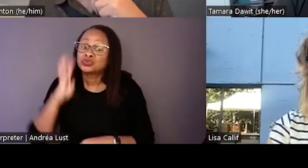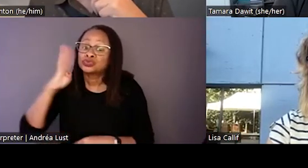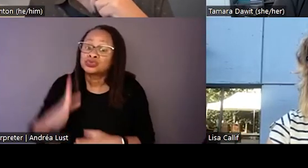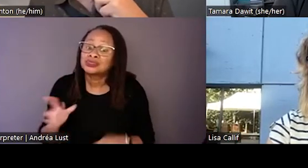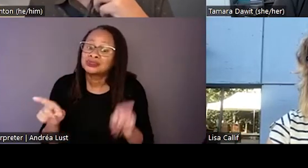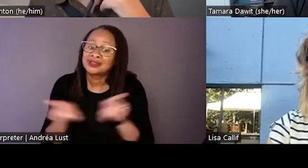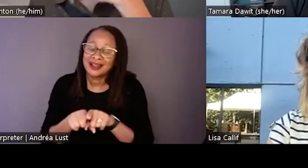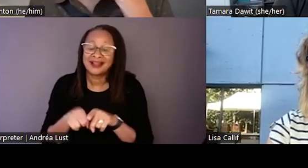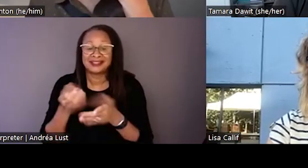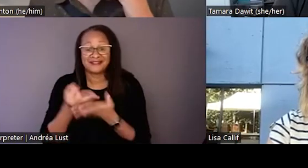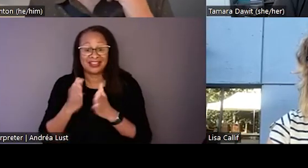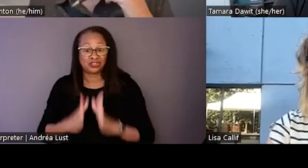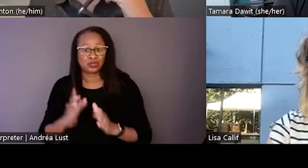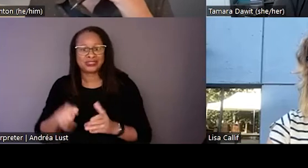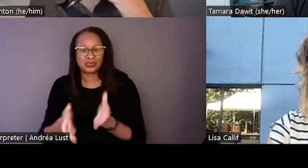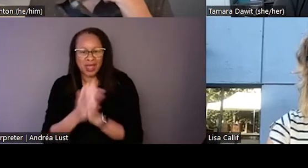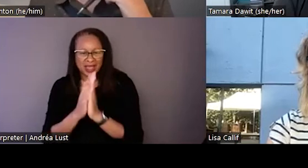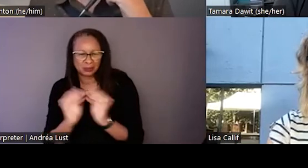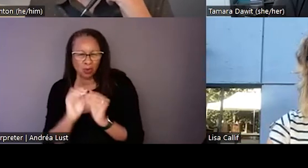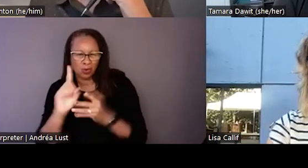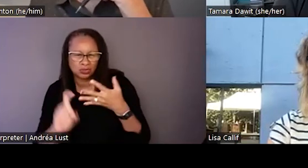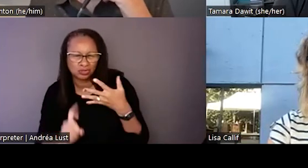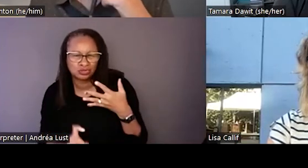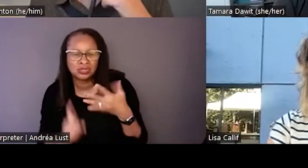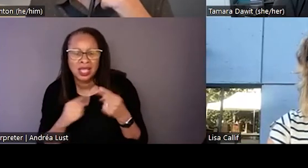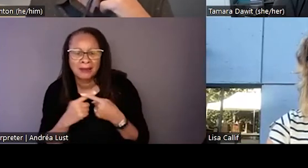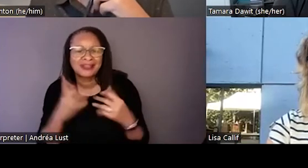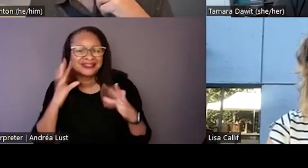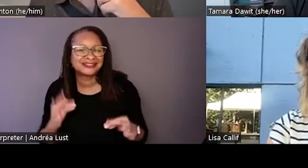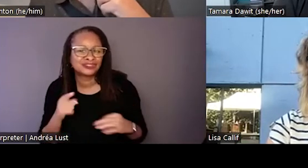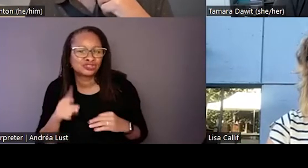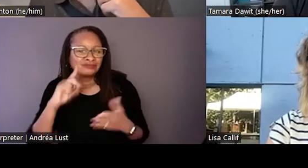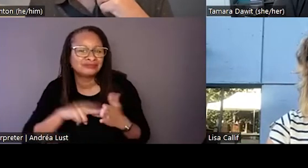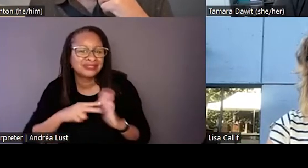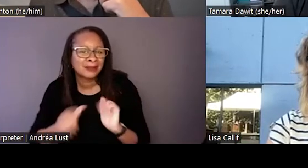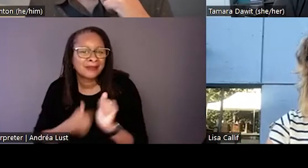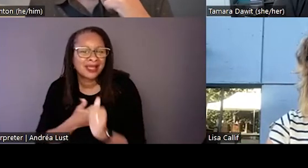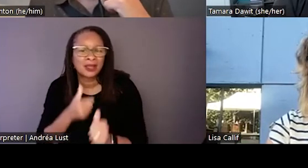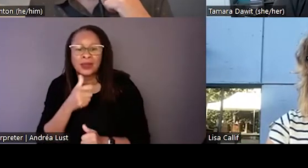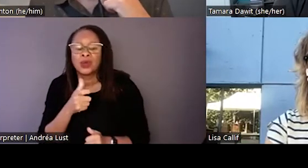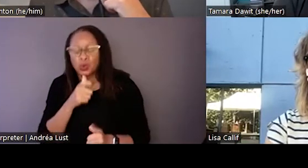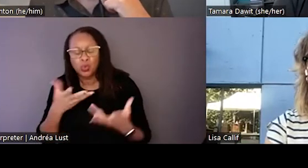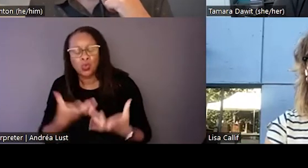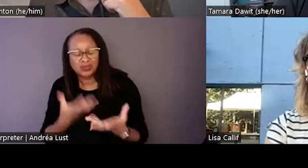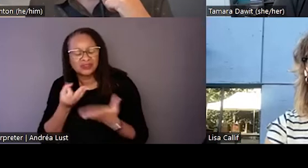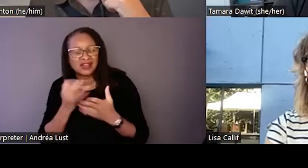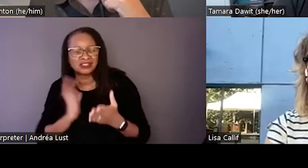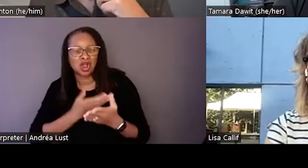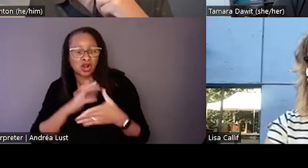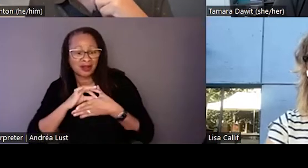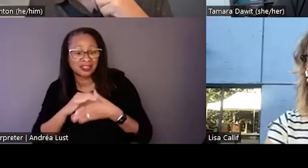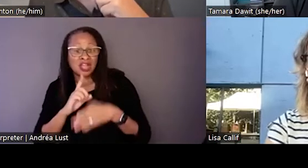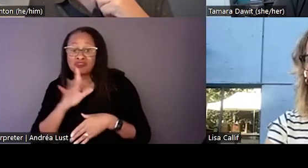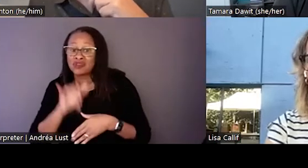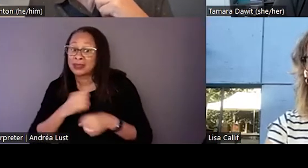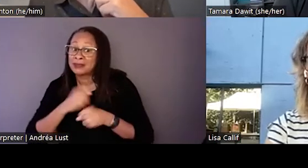as financiers, we have to ask more questions about the intentions of the people who want to finance our content and to really make sure in